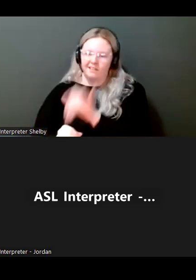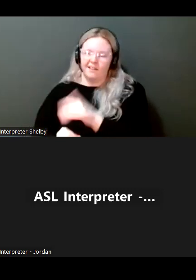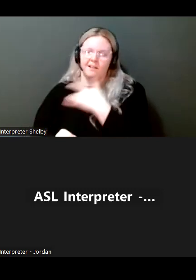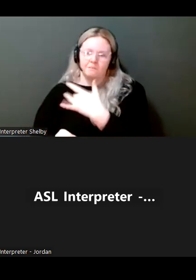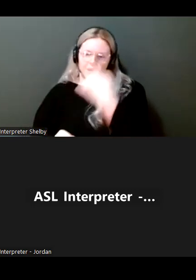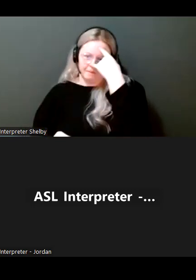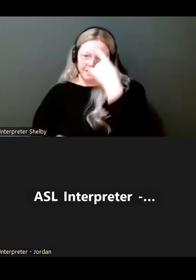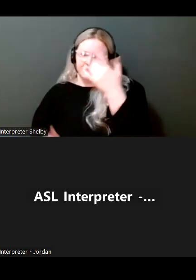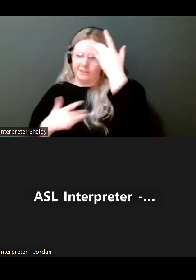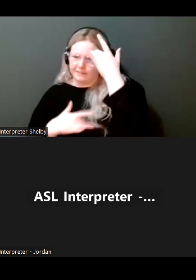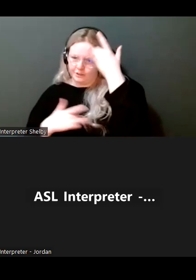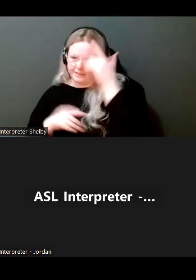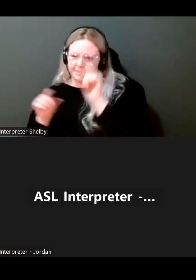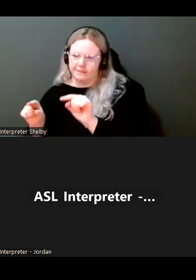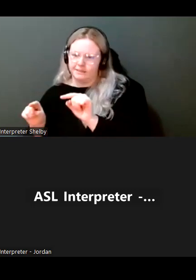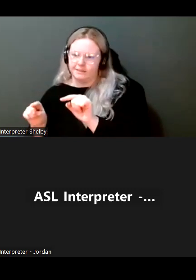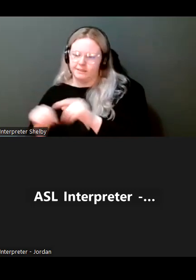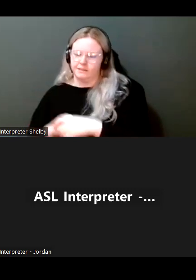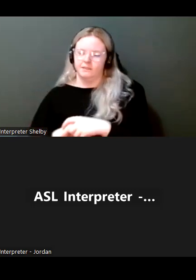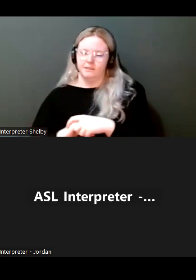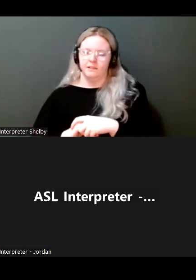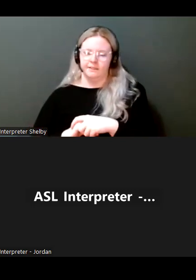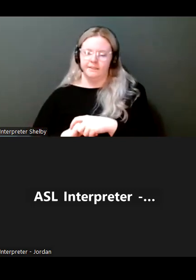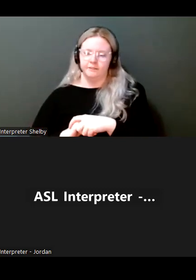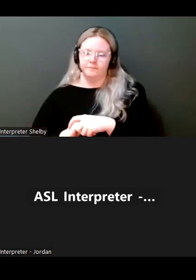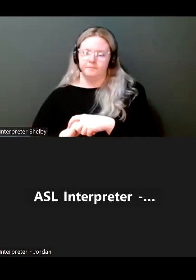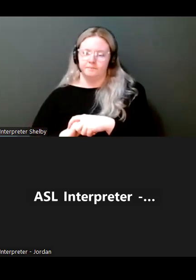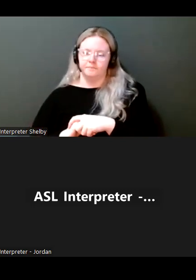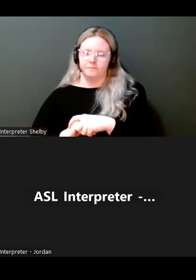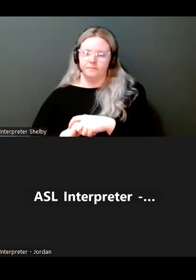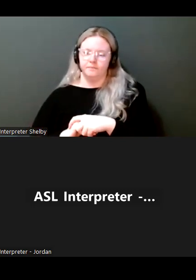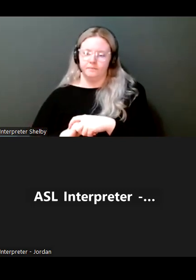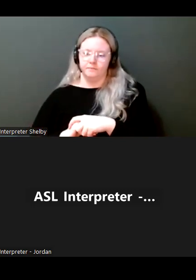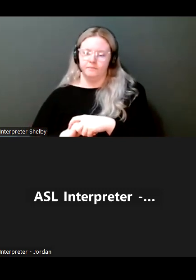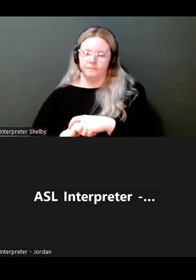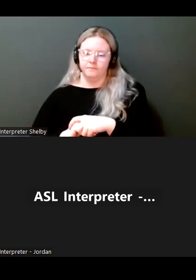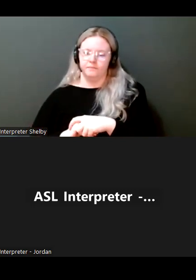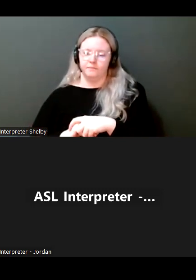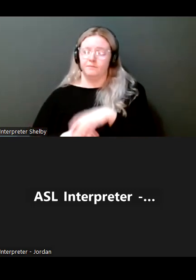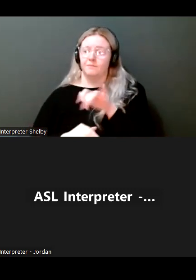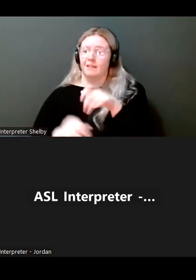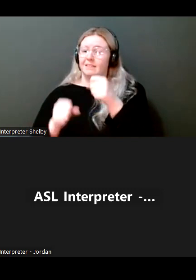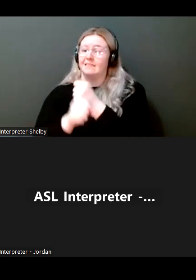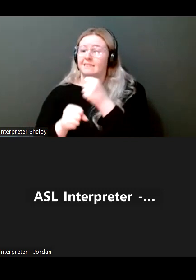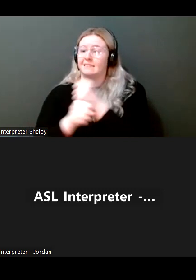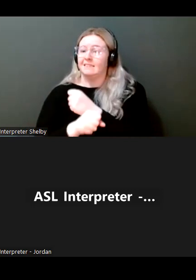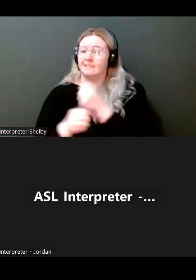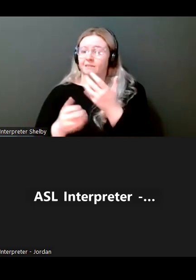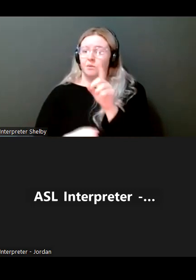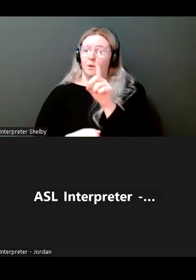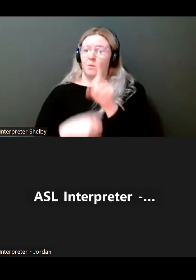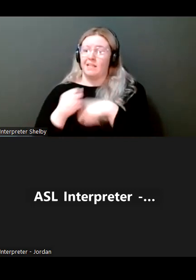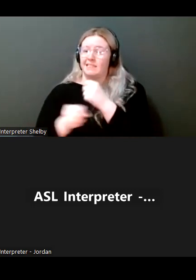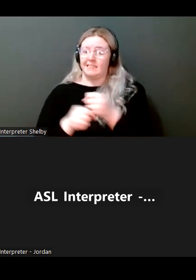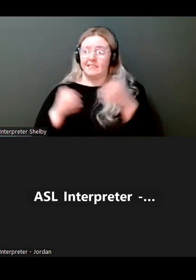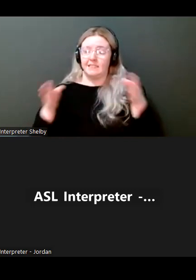person is dealing with a mental illness. And for a long time, the statistic has been that in any given year, about 1 in 5